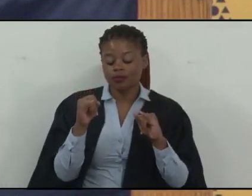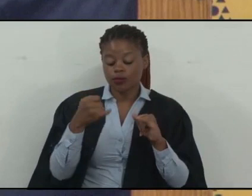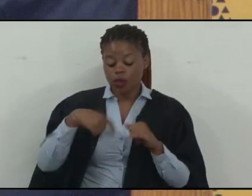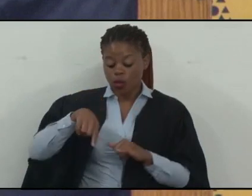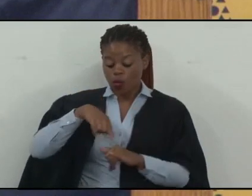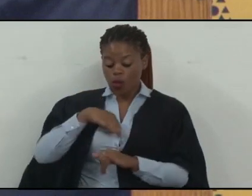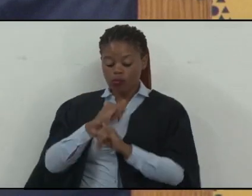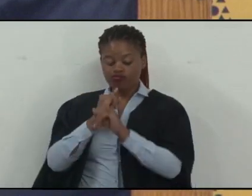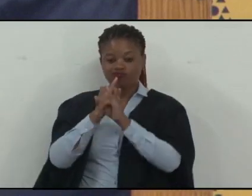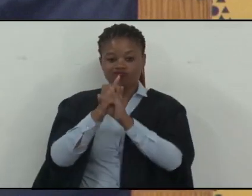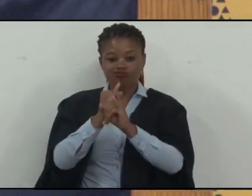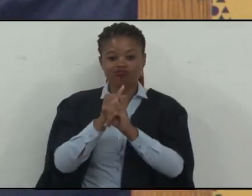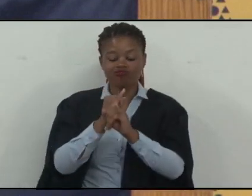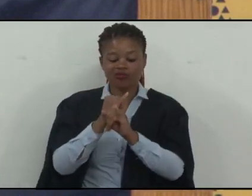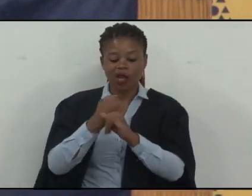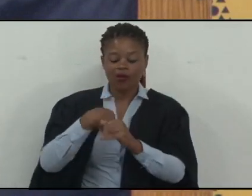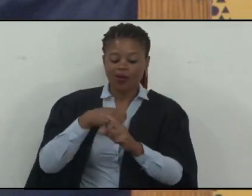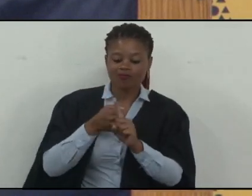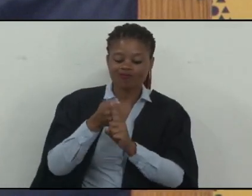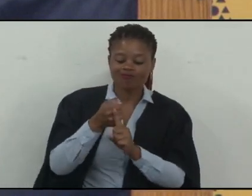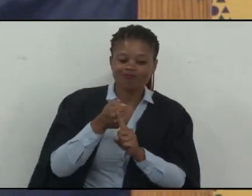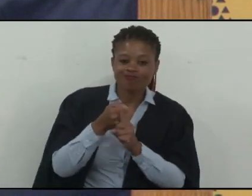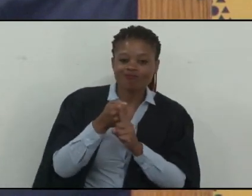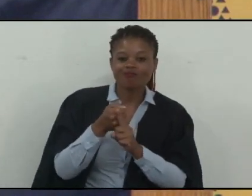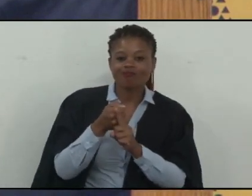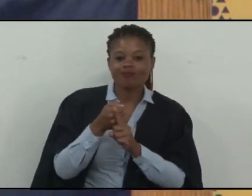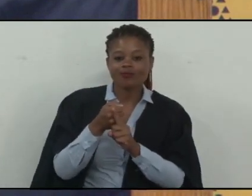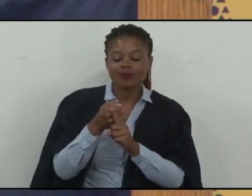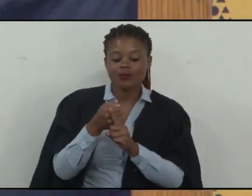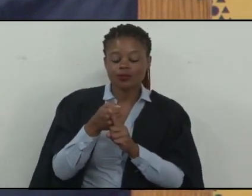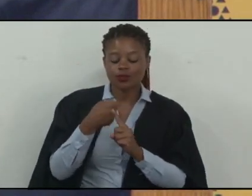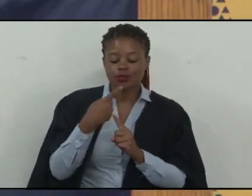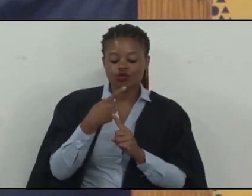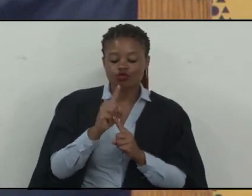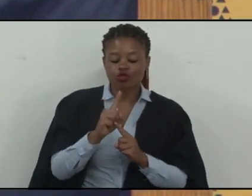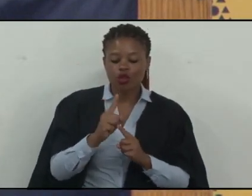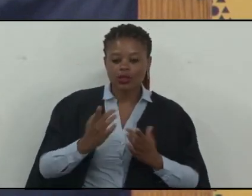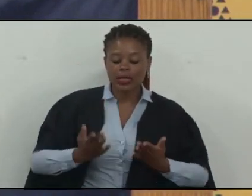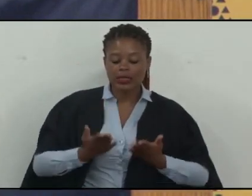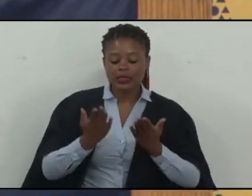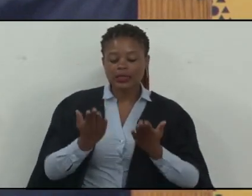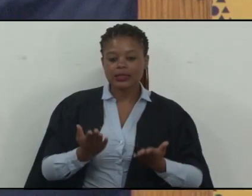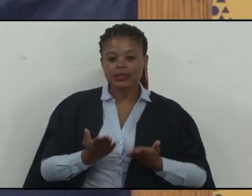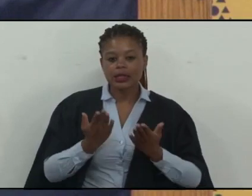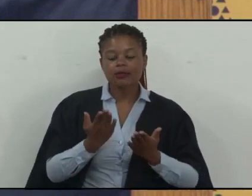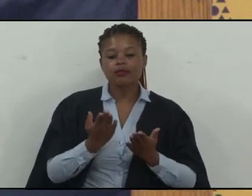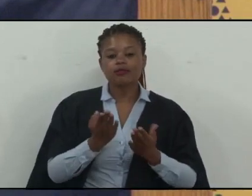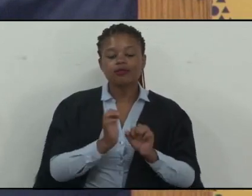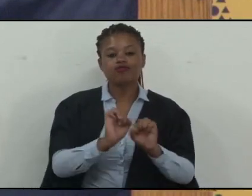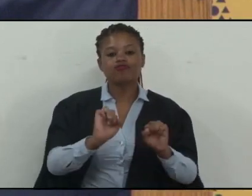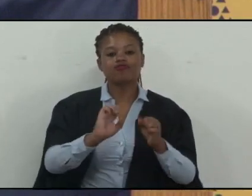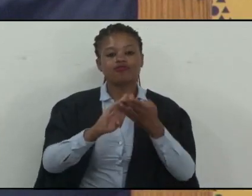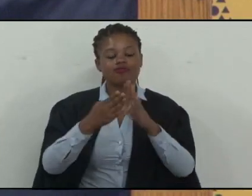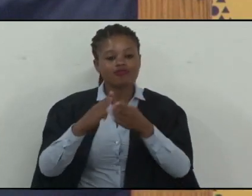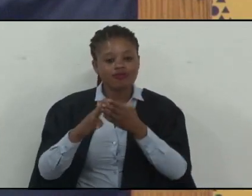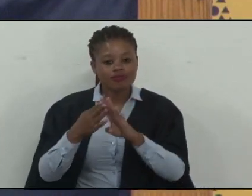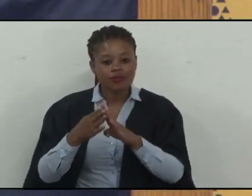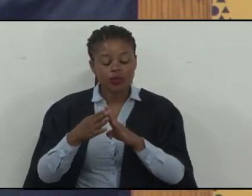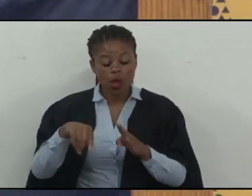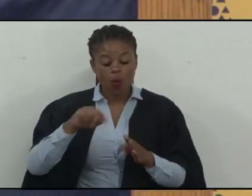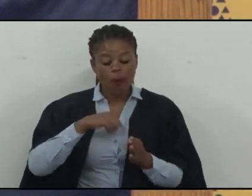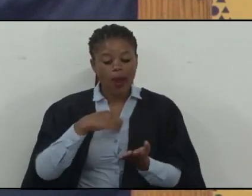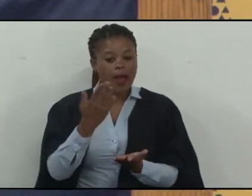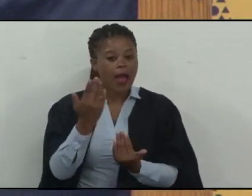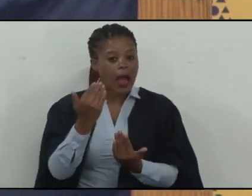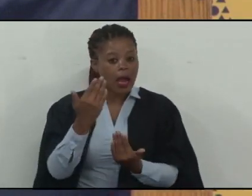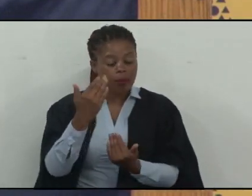institution which strives to be in the service of society, we expect our